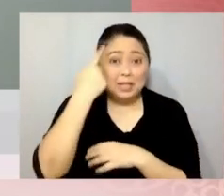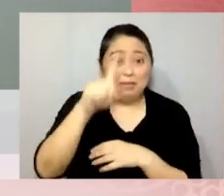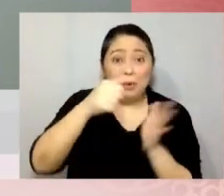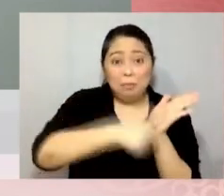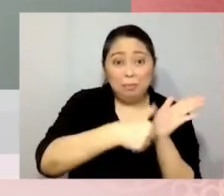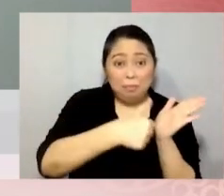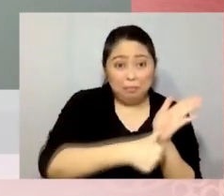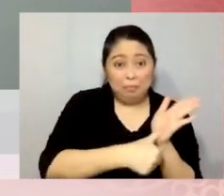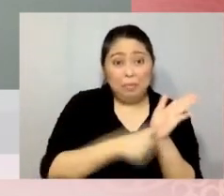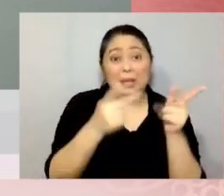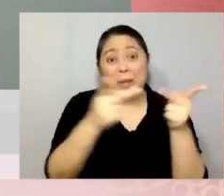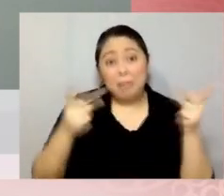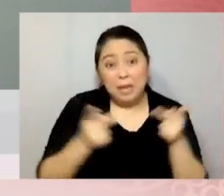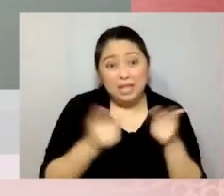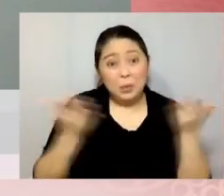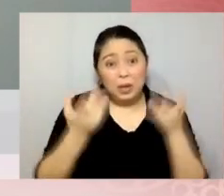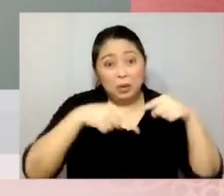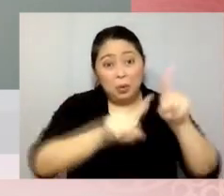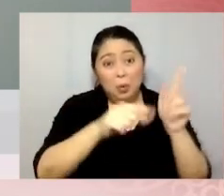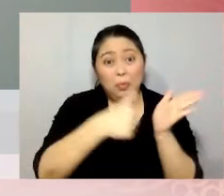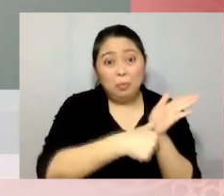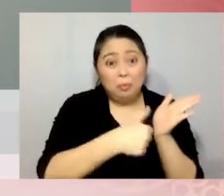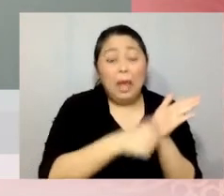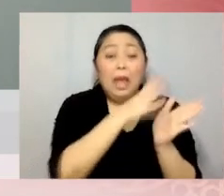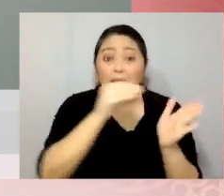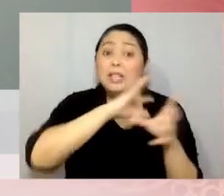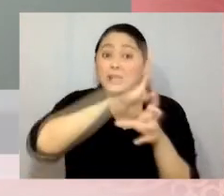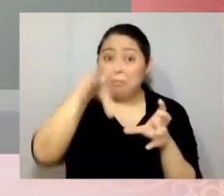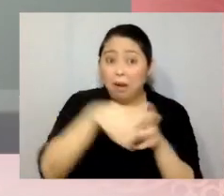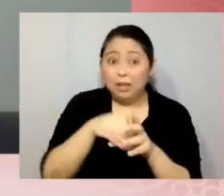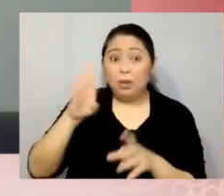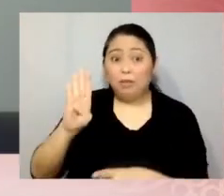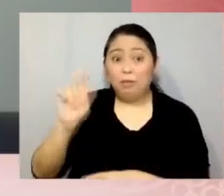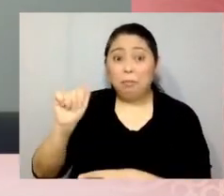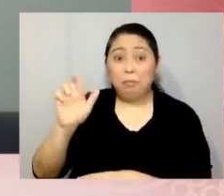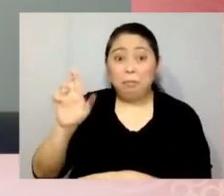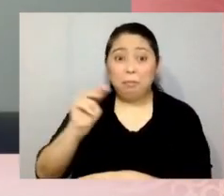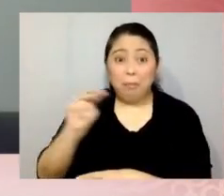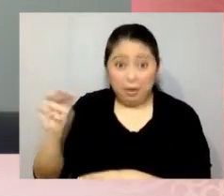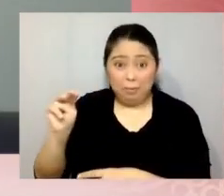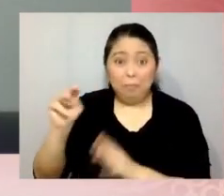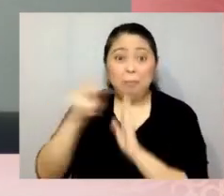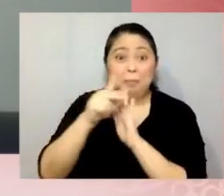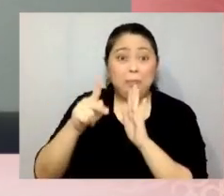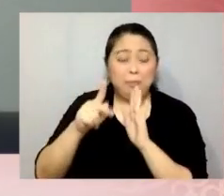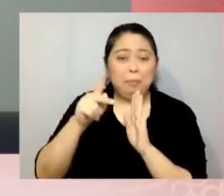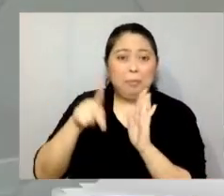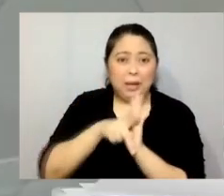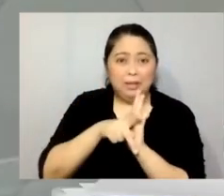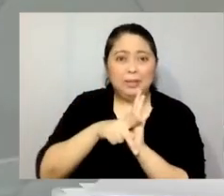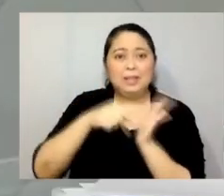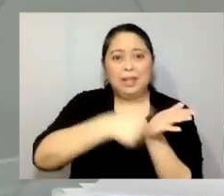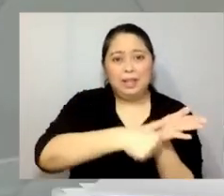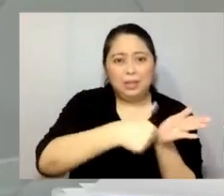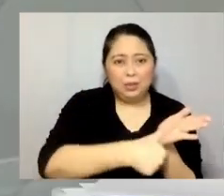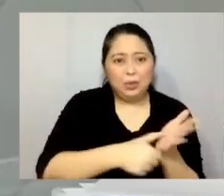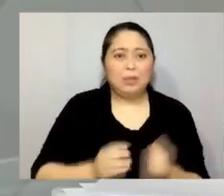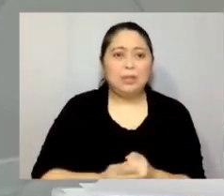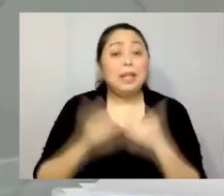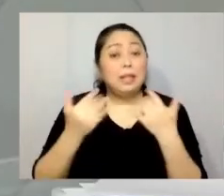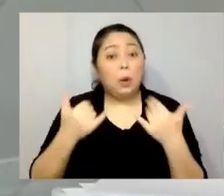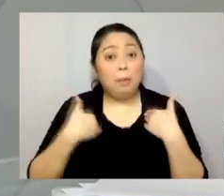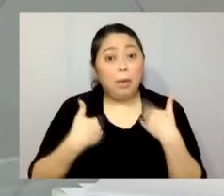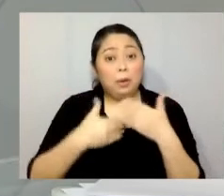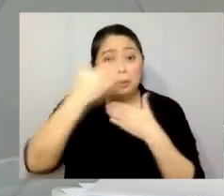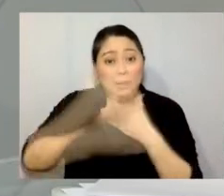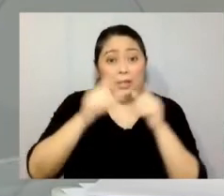And of course that we also cover the Bangsamoro parliamentary elections. Here's another question from Raymond King Temorio. He's the General